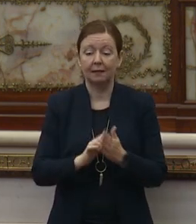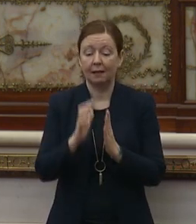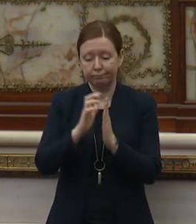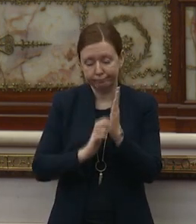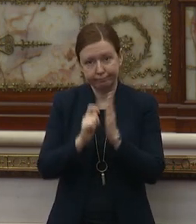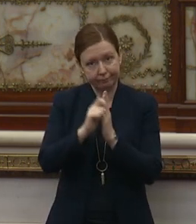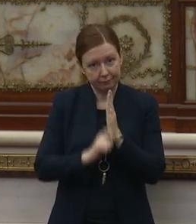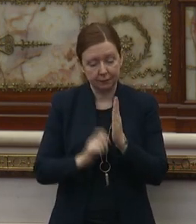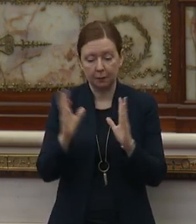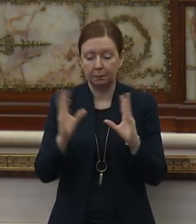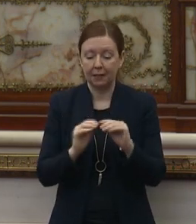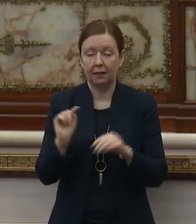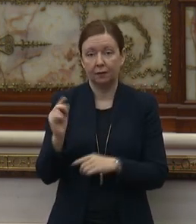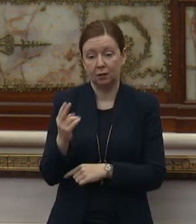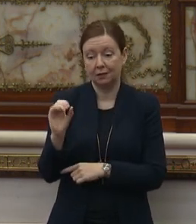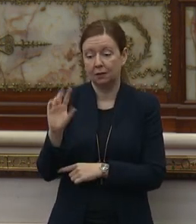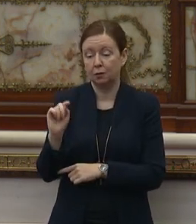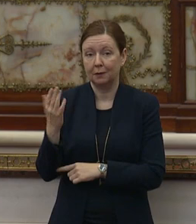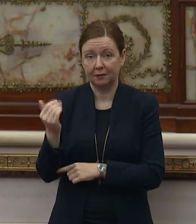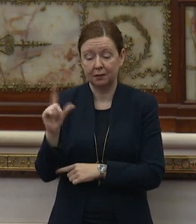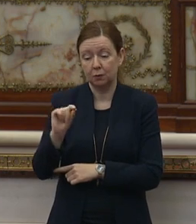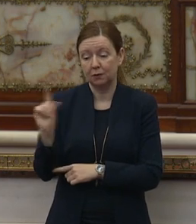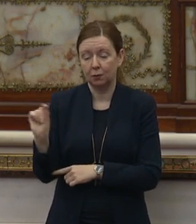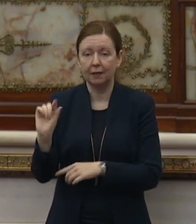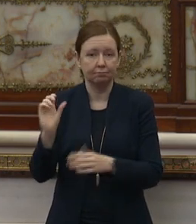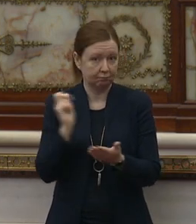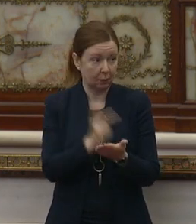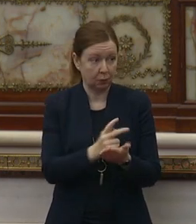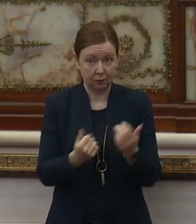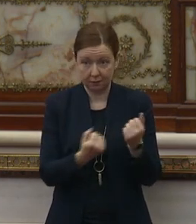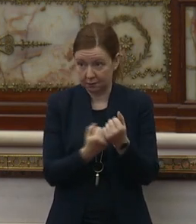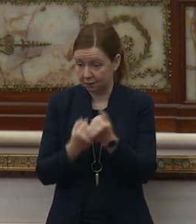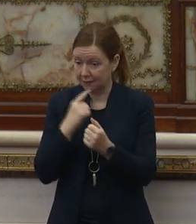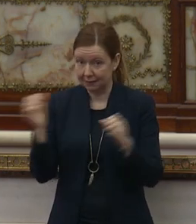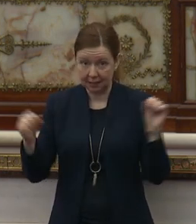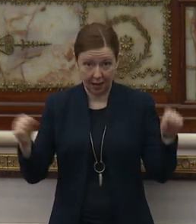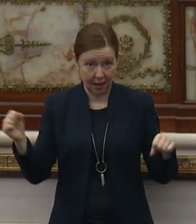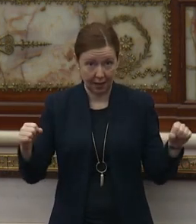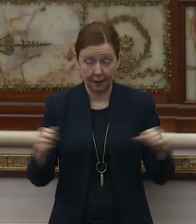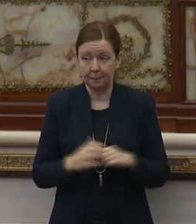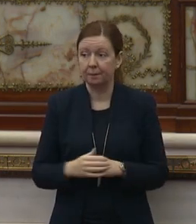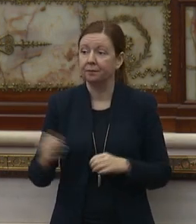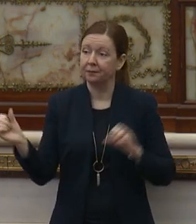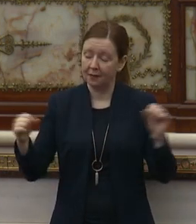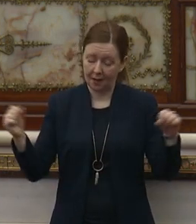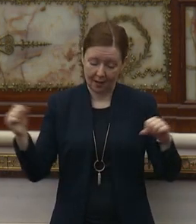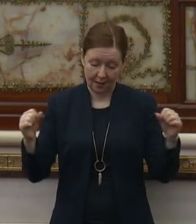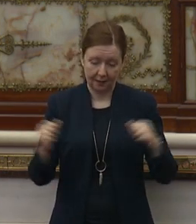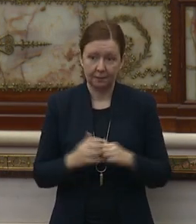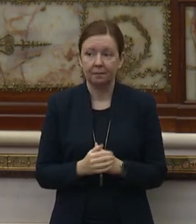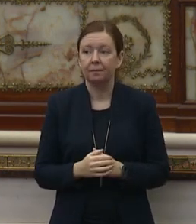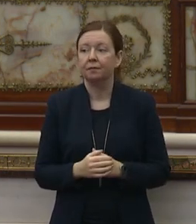of the meeting of Thursday, October 15, 2020, stand approved. All in favor indicate by saying aye. Aye. Aye.